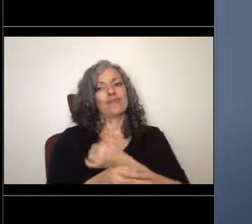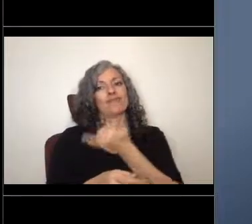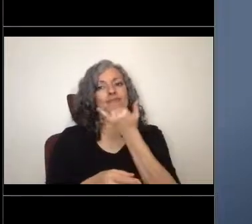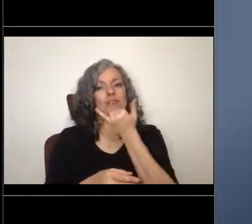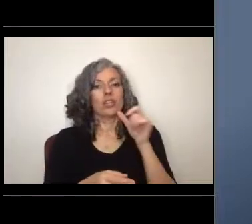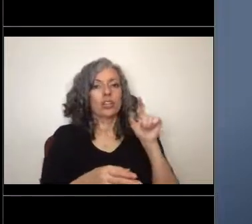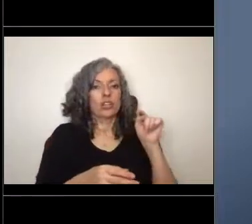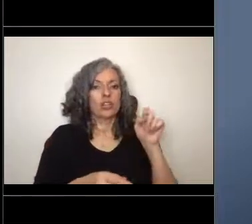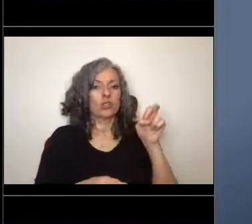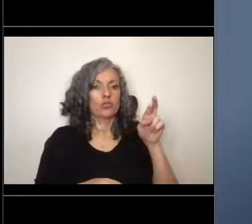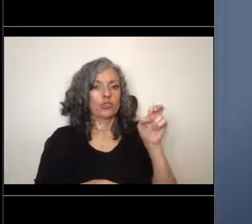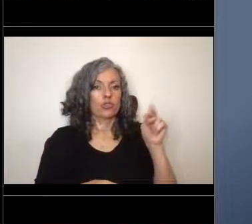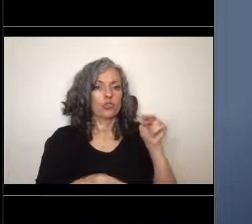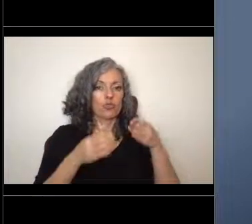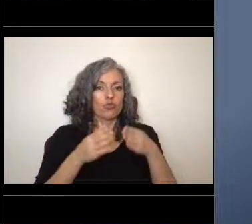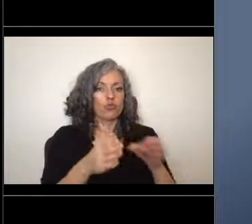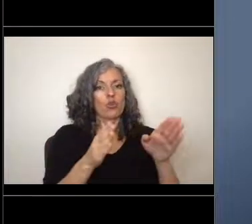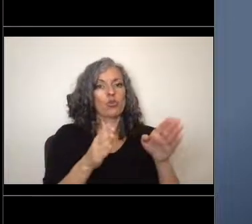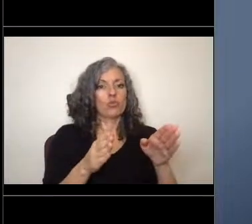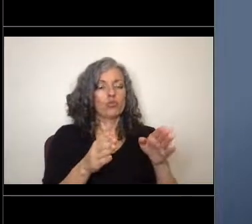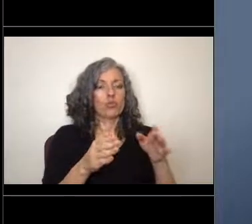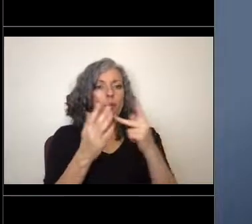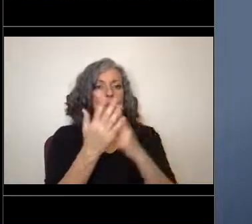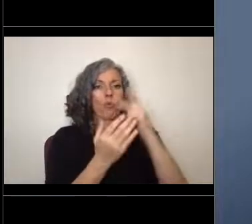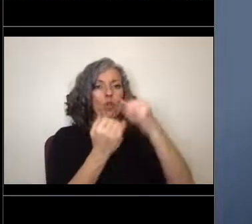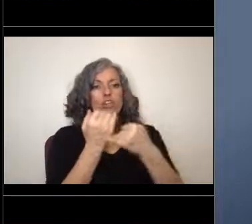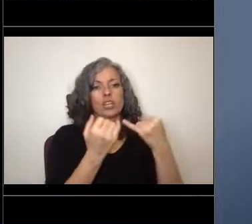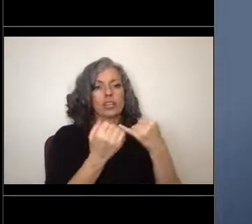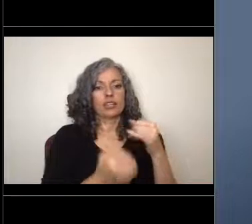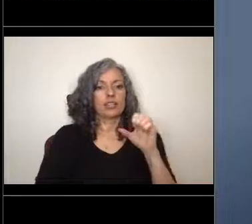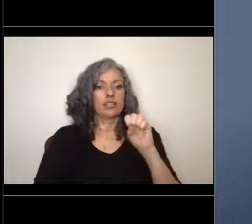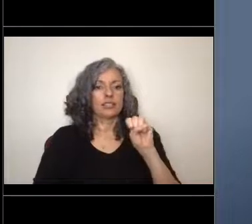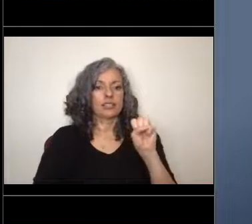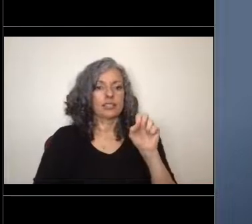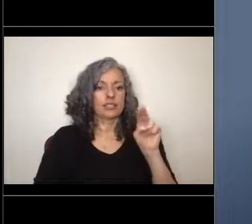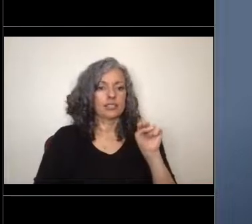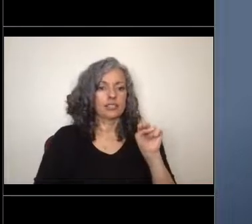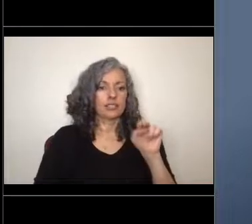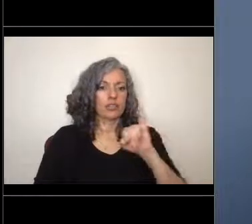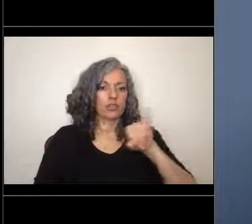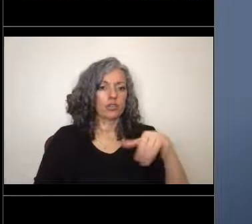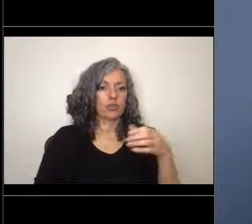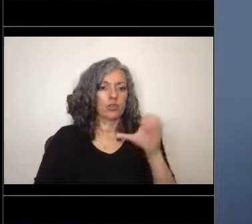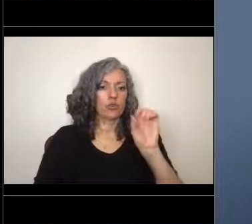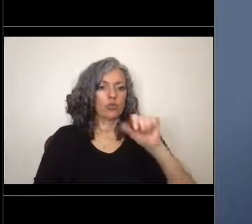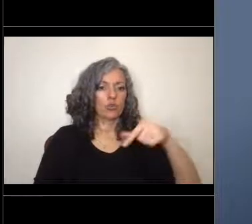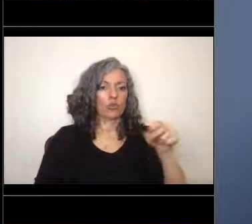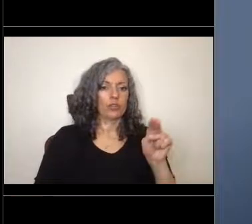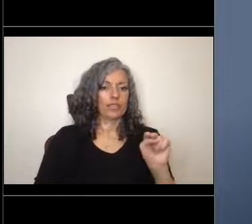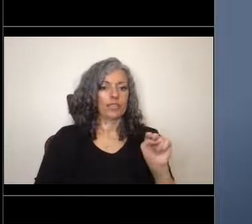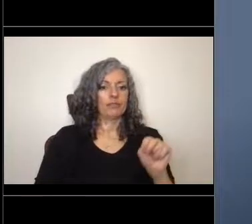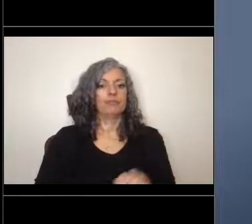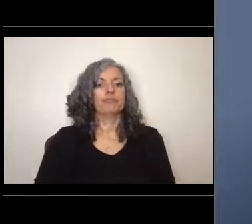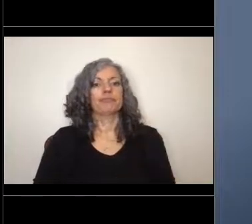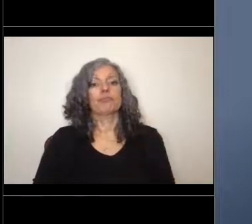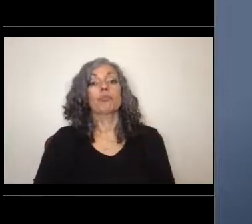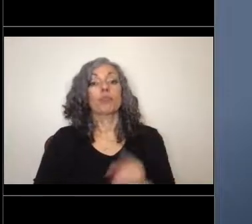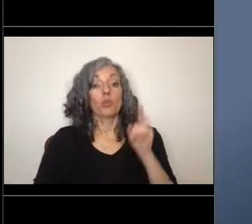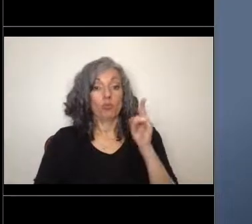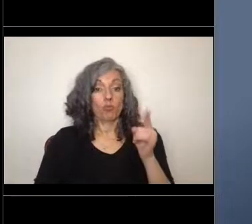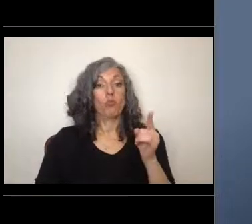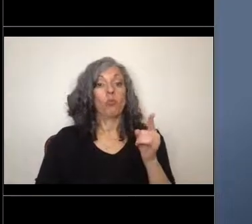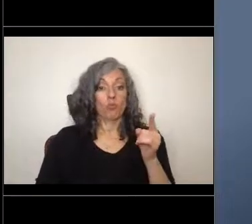Interchange Operational Improvements Project in San Joaquin County. This request will not change the allocation amount, but will revise the